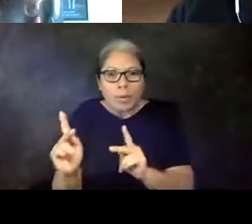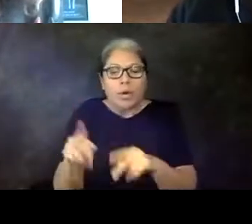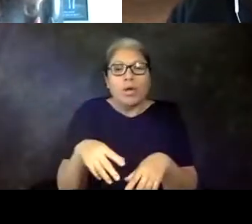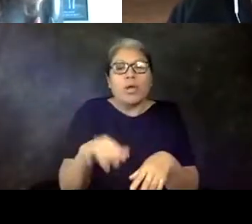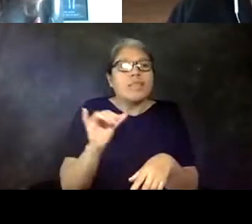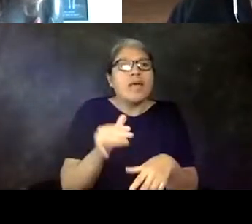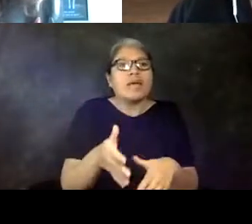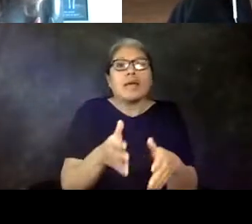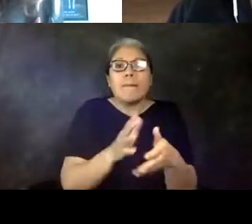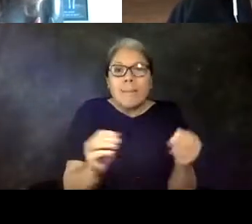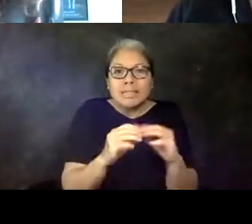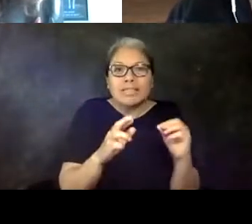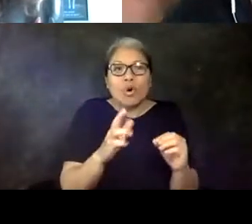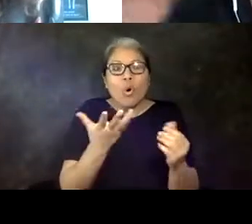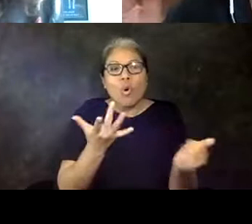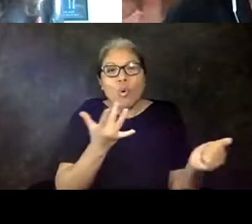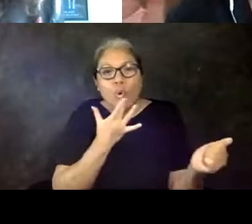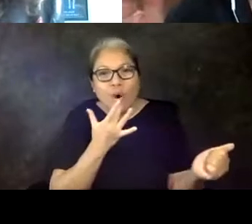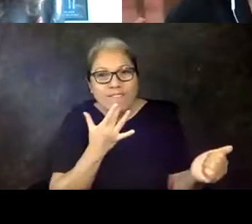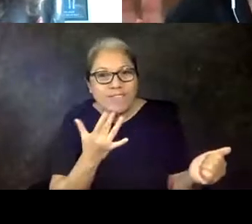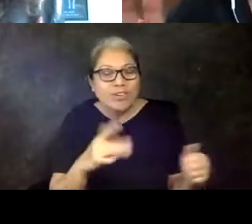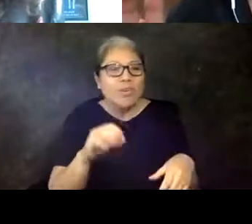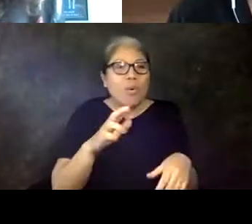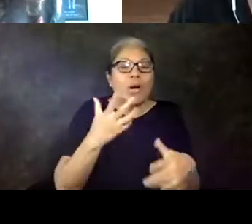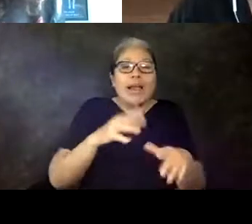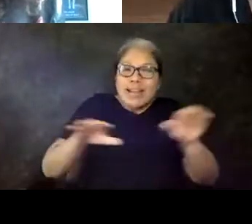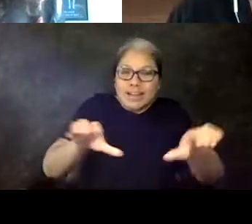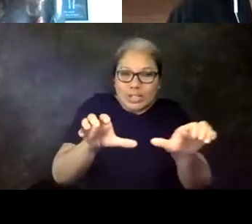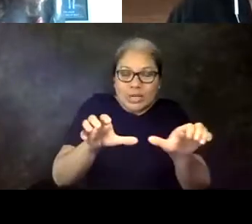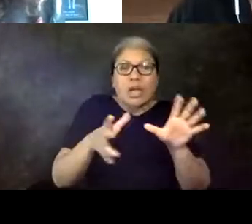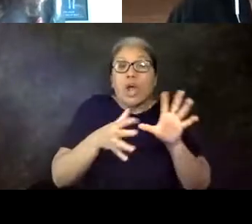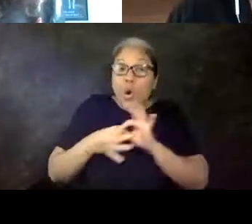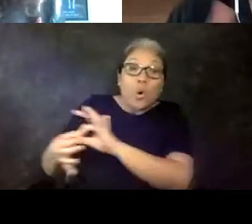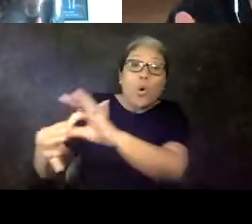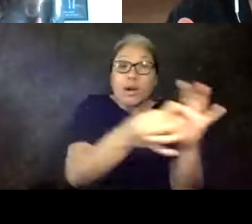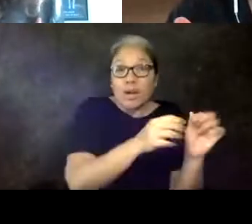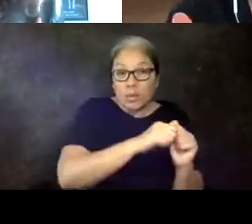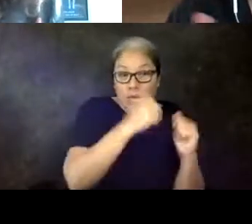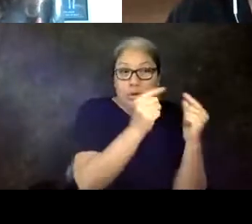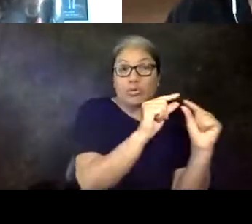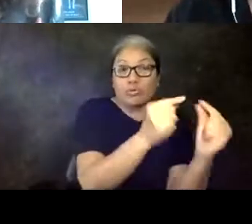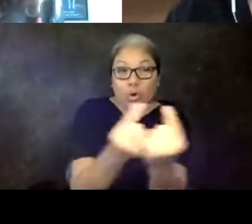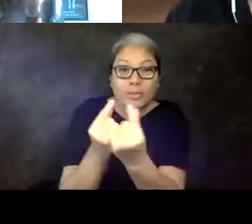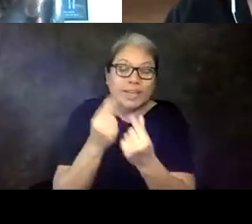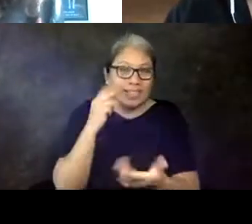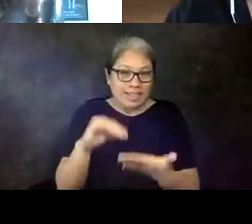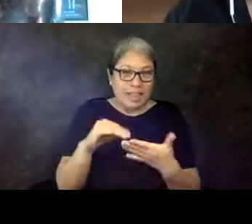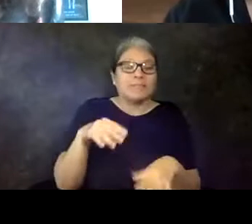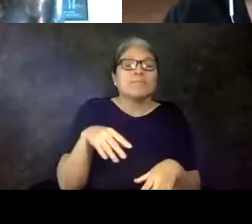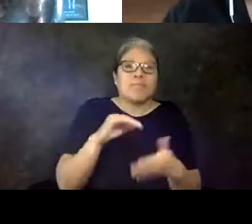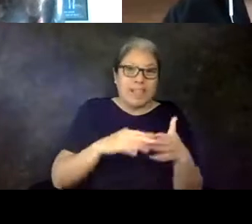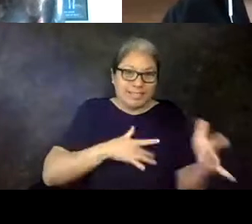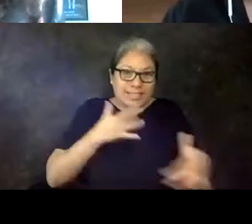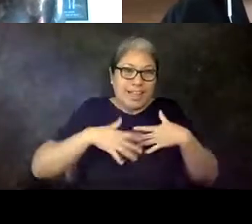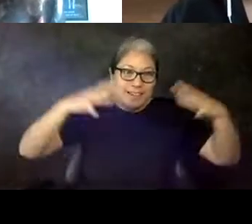action in a coordinated way with other groups. Like I see us starting to do that, which is exciting. So the scale thing, I do see